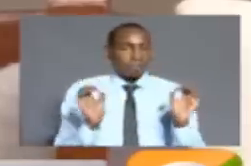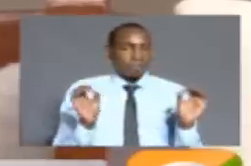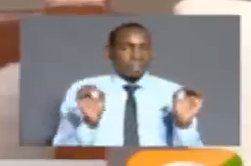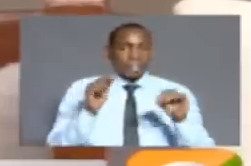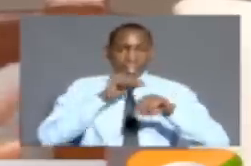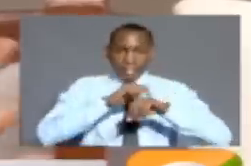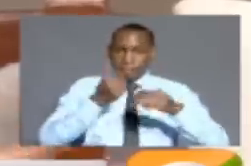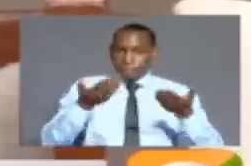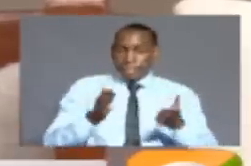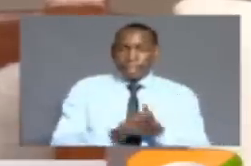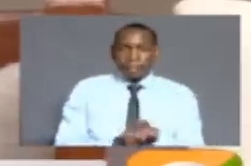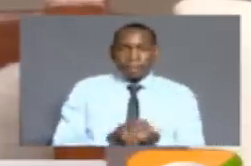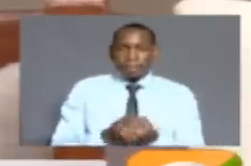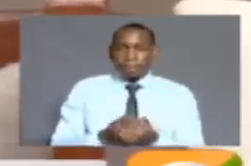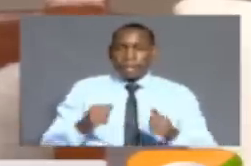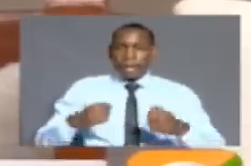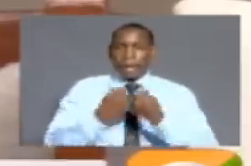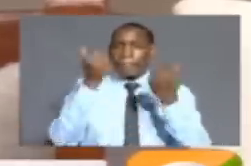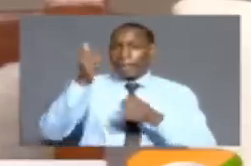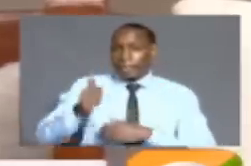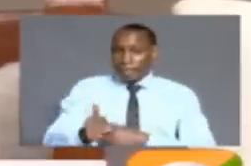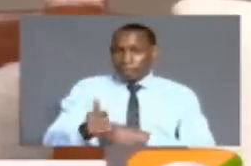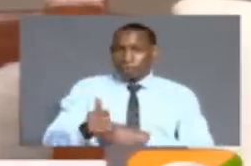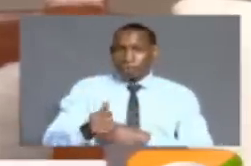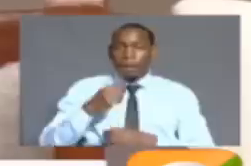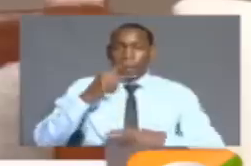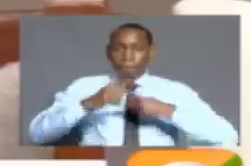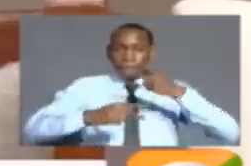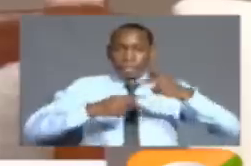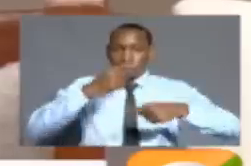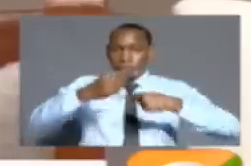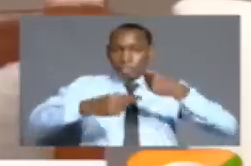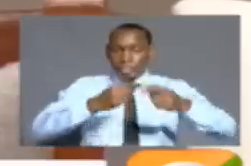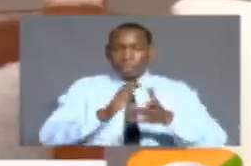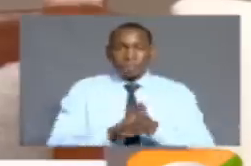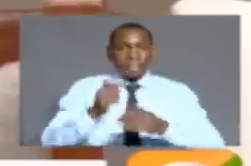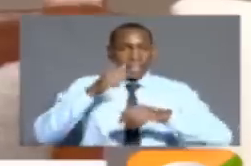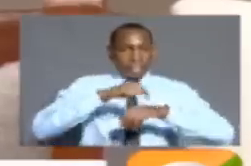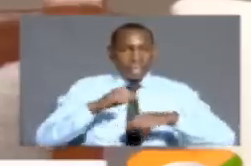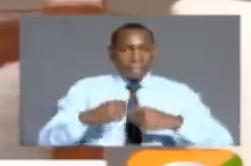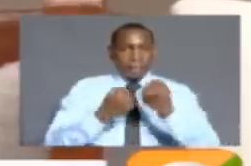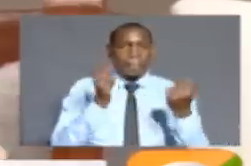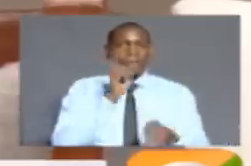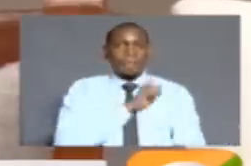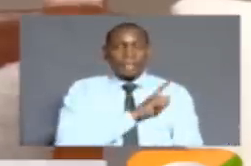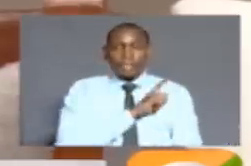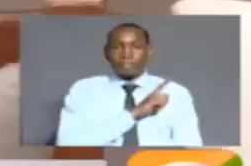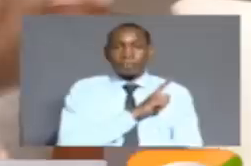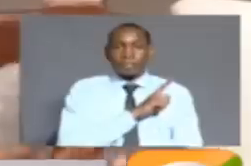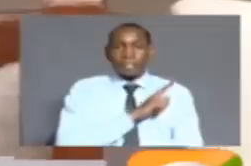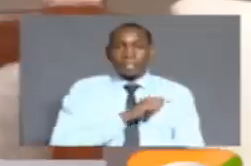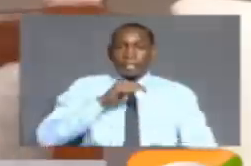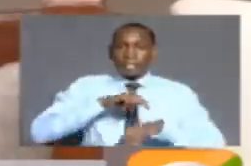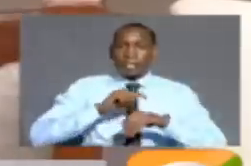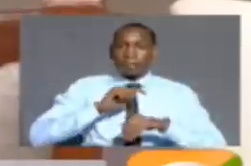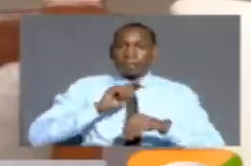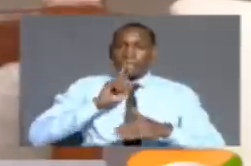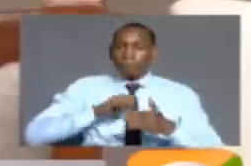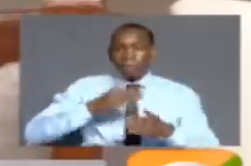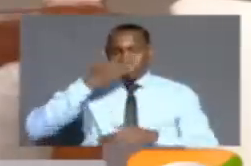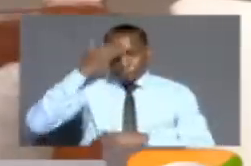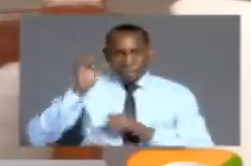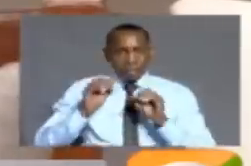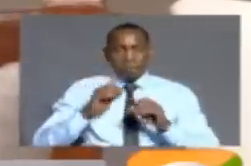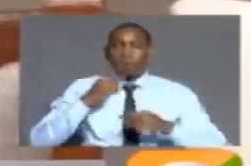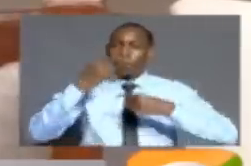this point, because it has not happened yet. Uh-huh. It's still in the process, yes. Okay. So once it happens, then, I mean, when they say I've forgotten, I haven't forgotten. We're